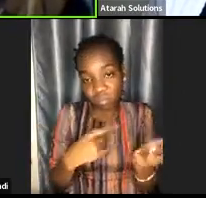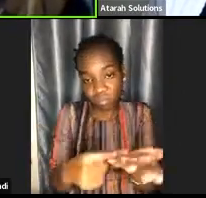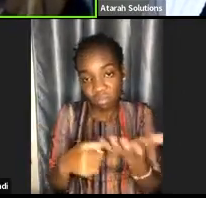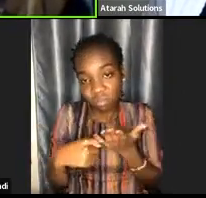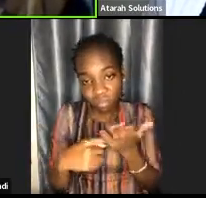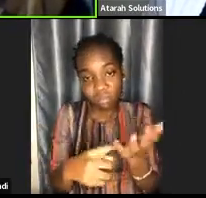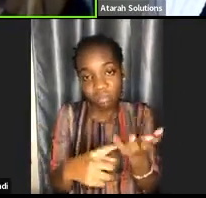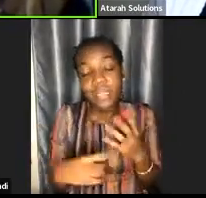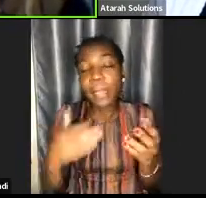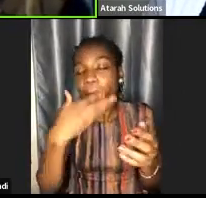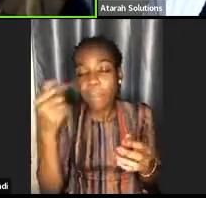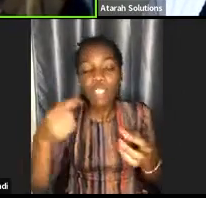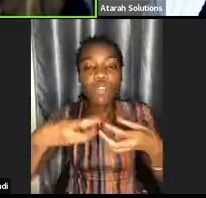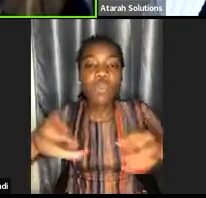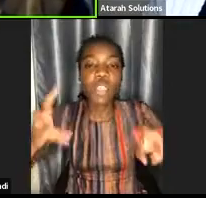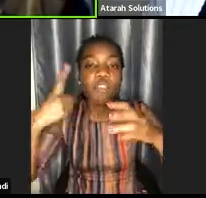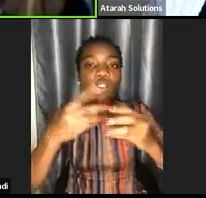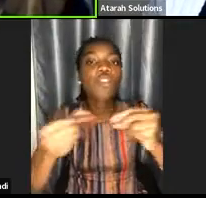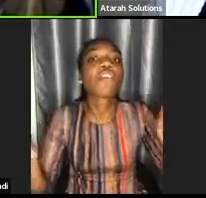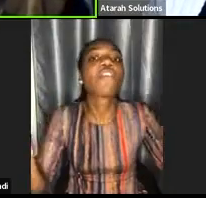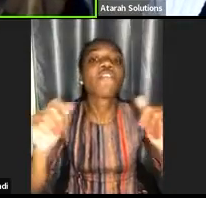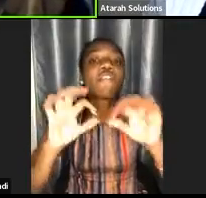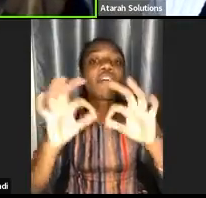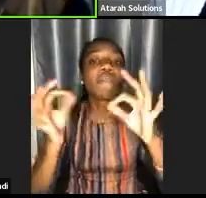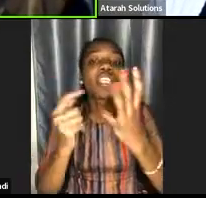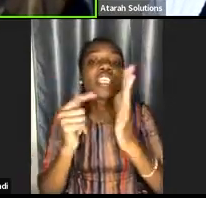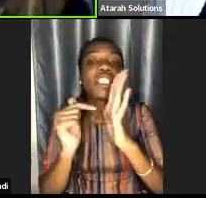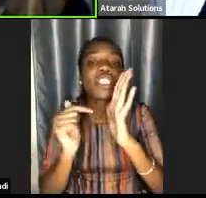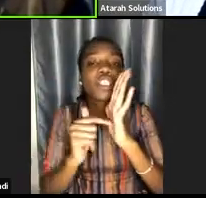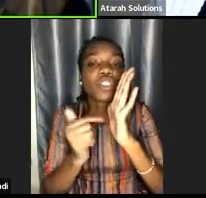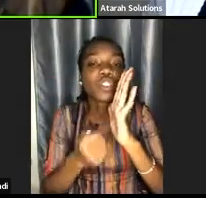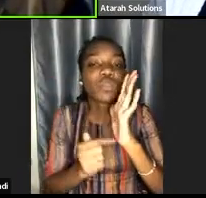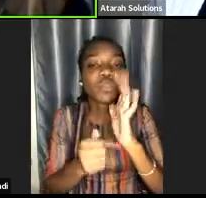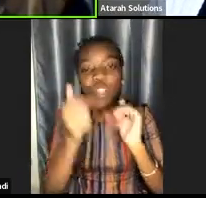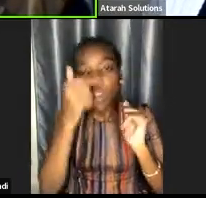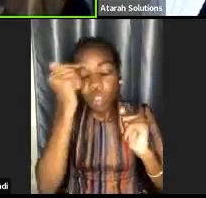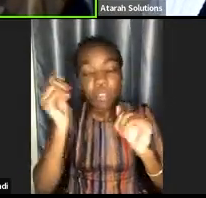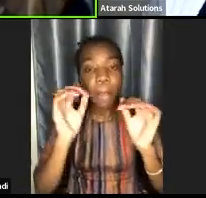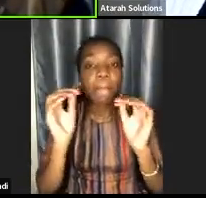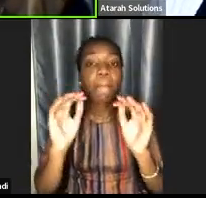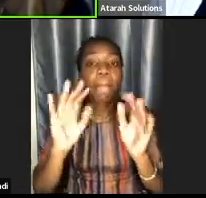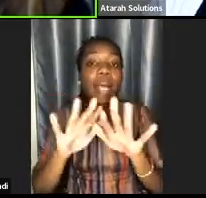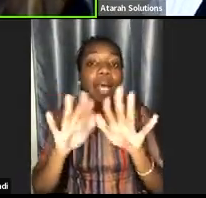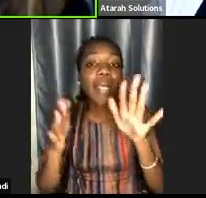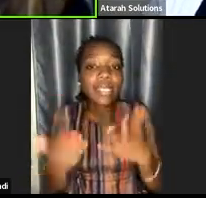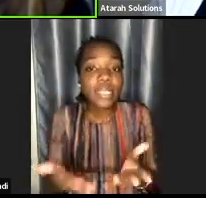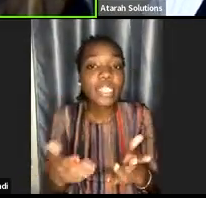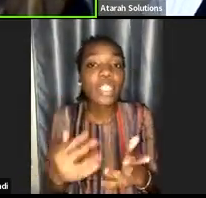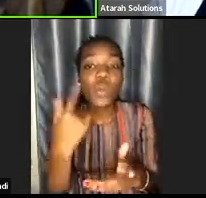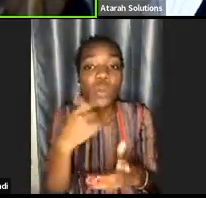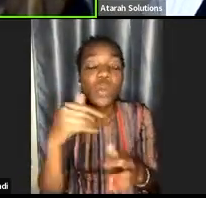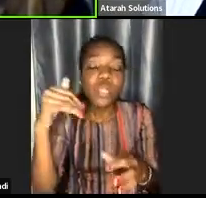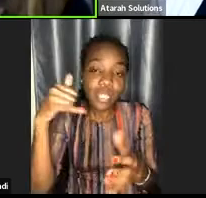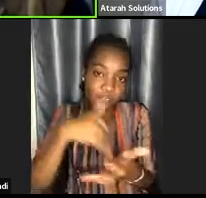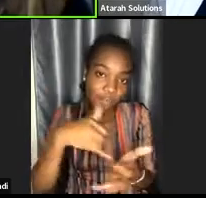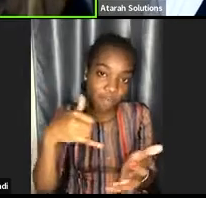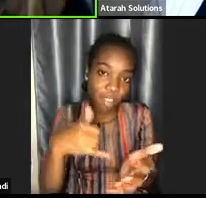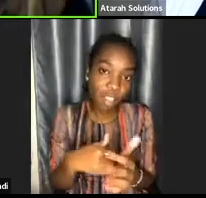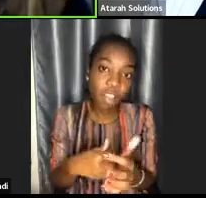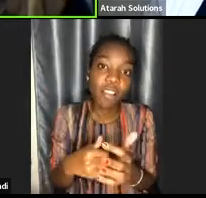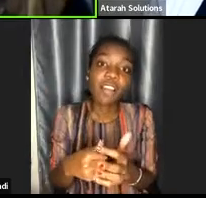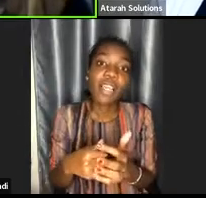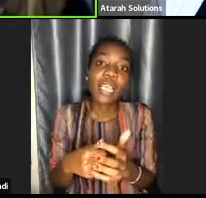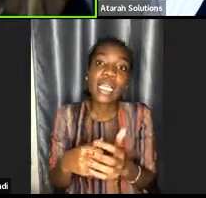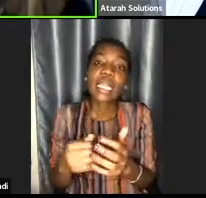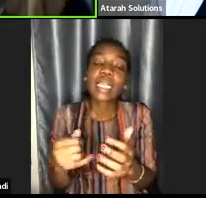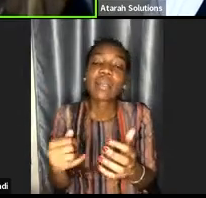of resolving family issues, because the parties who are in dispute sit down together and they are